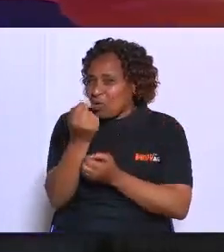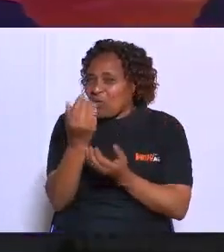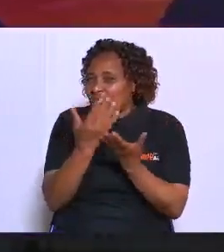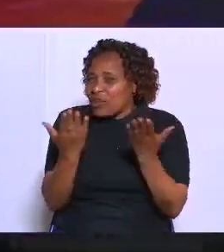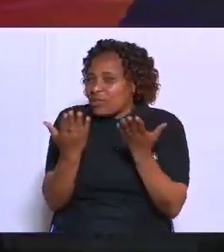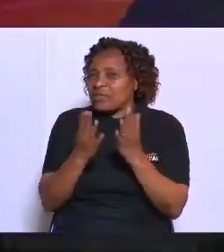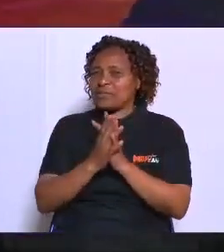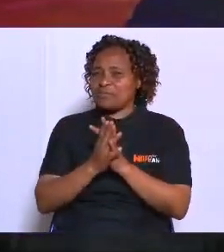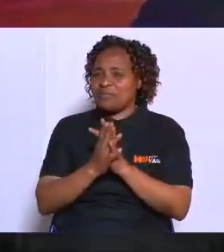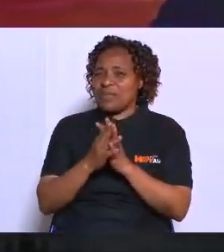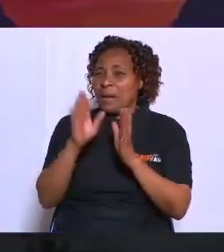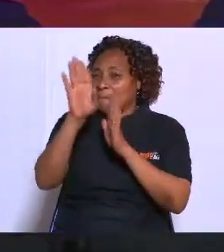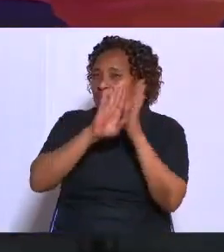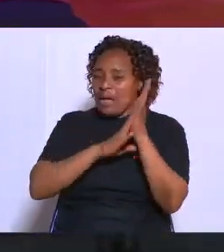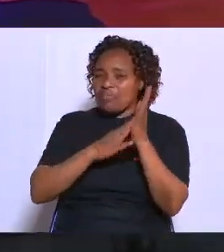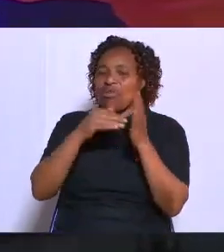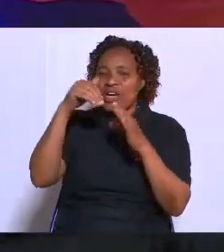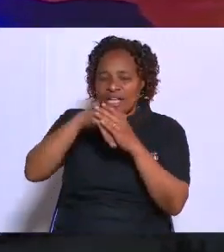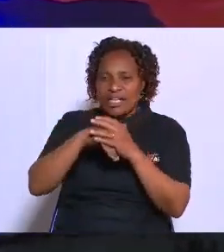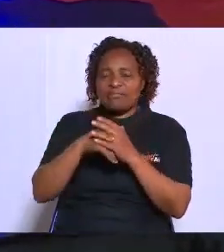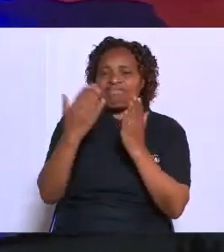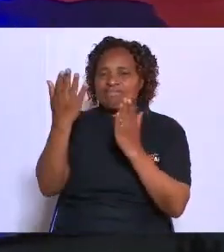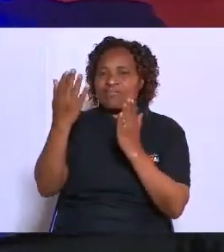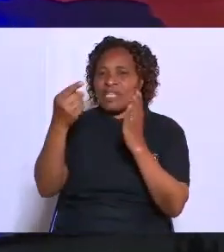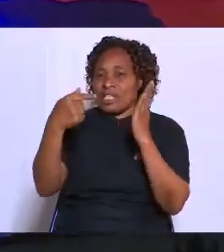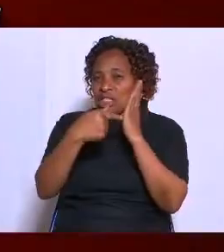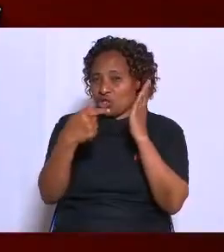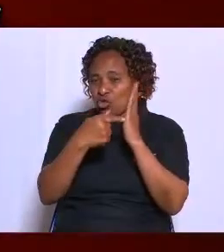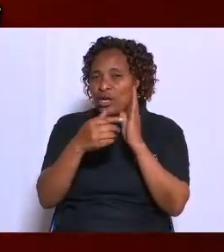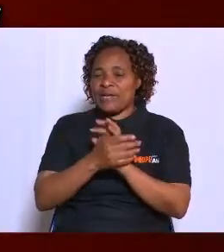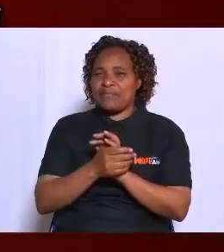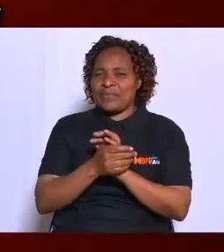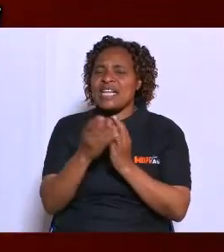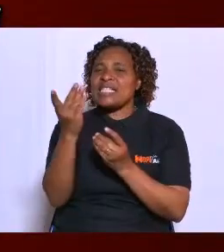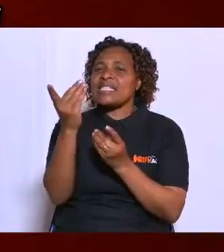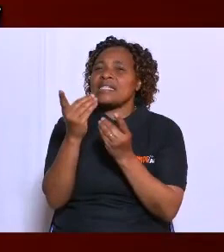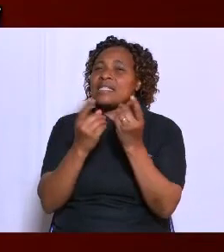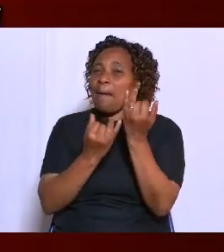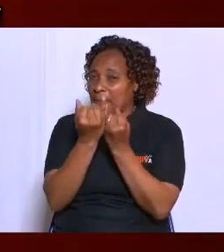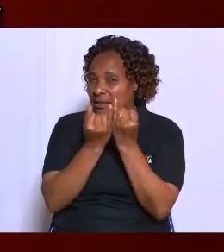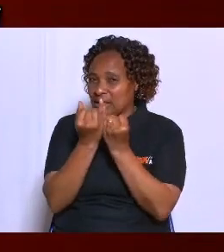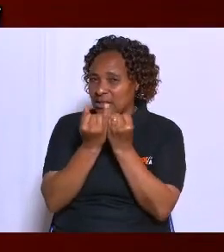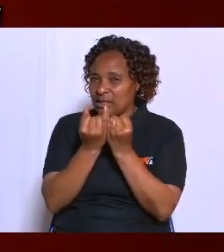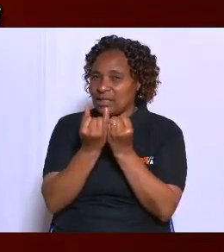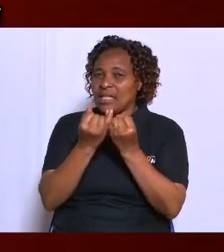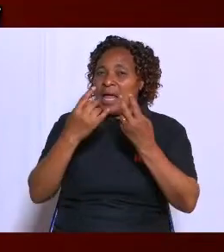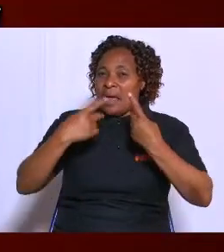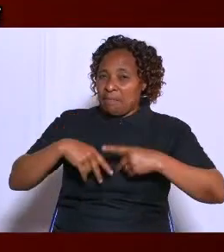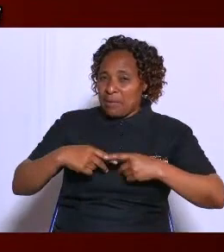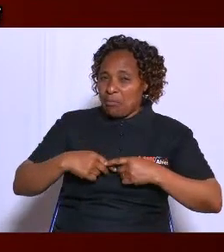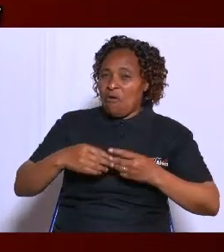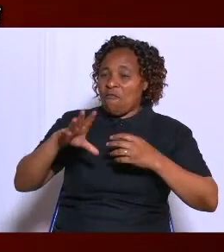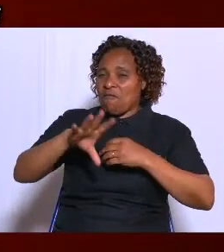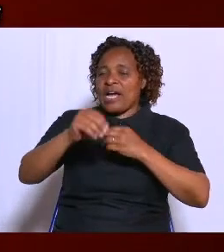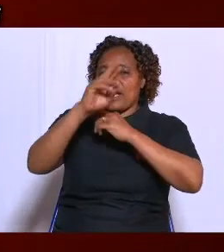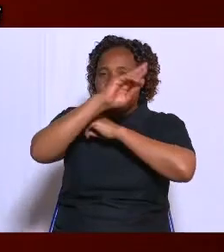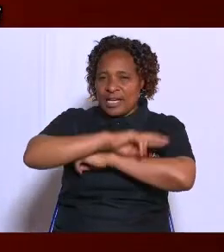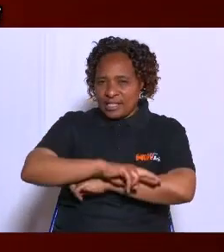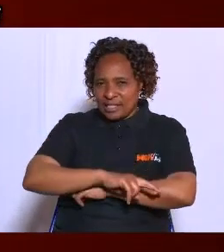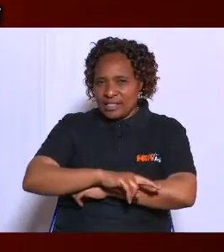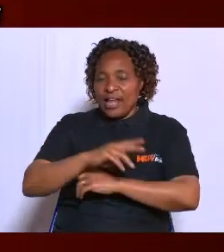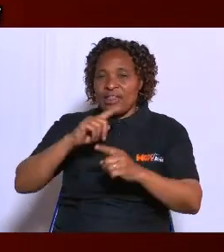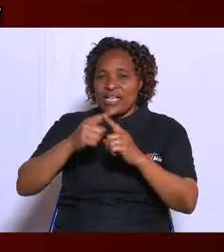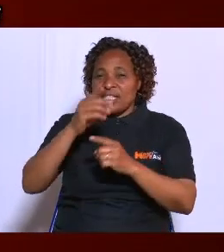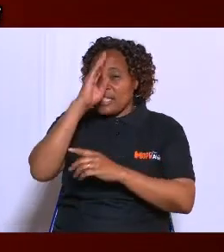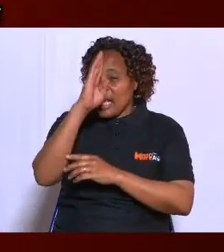look here's a Bible encyclopedia Sabbath a Hebrew word signifying rest Sunday